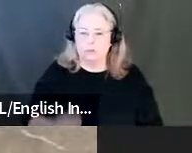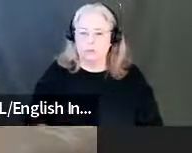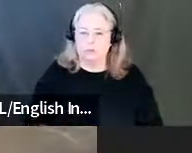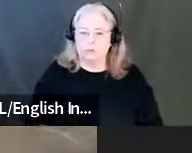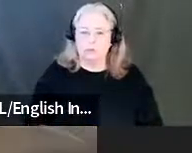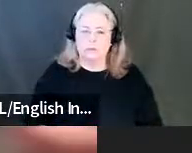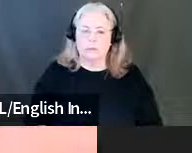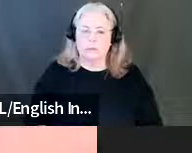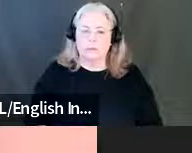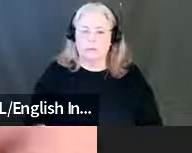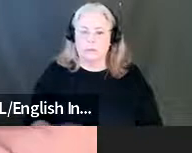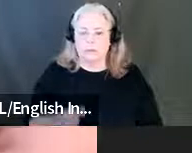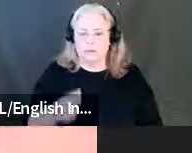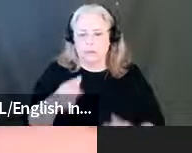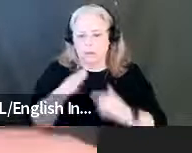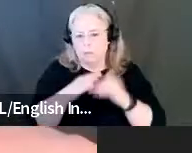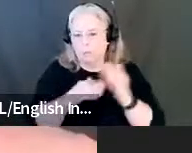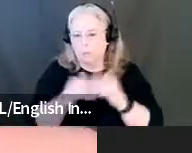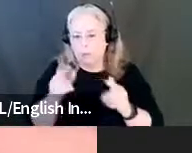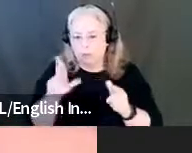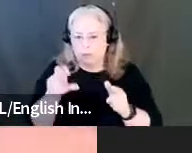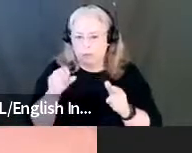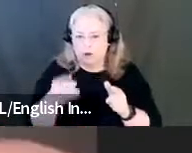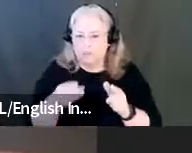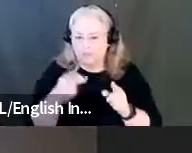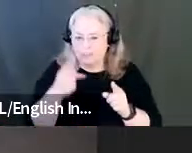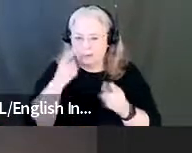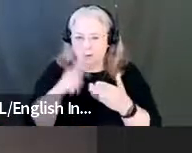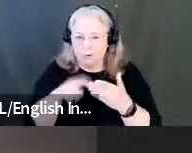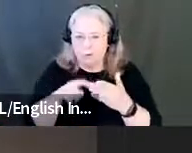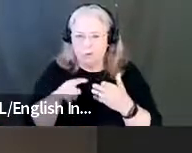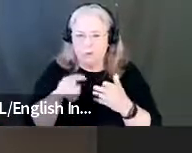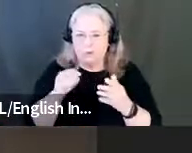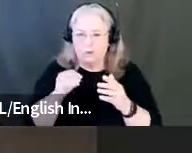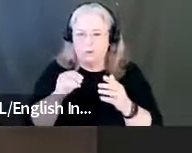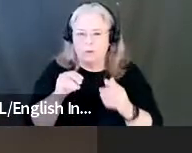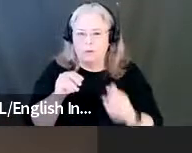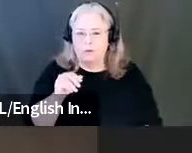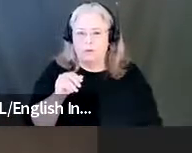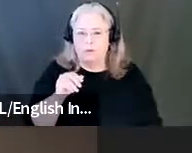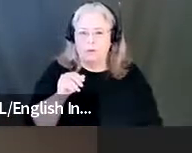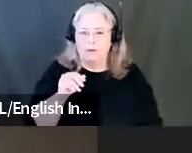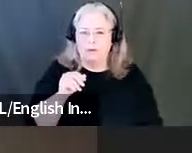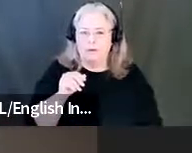there. Notice on the paintbrush, I went and put a piece of